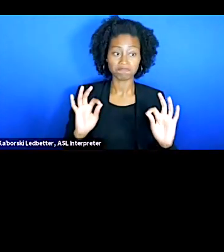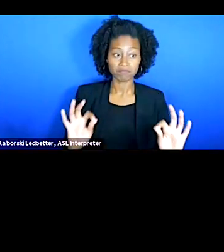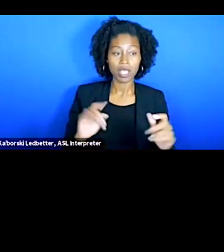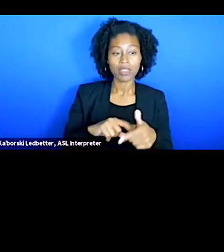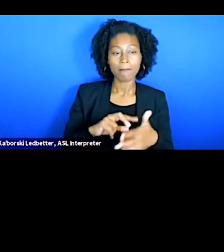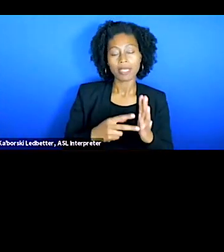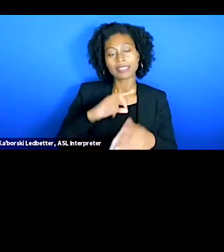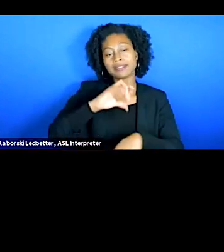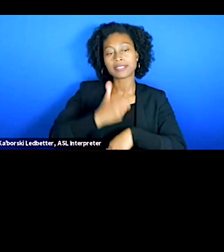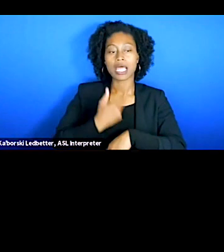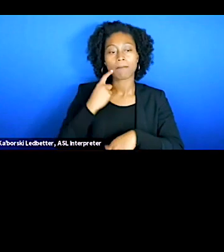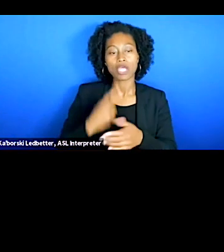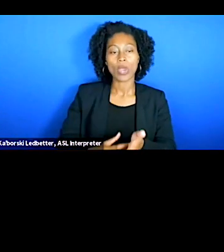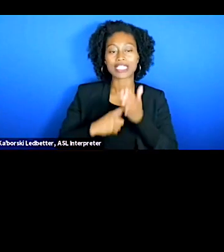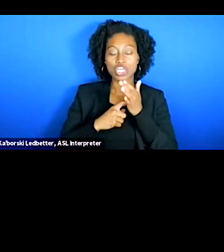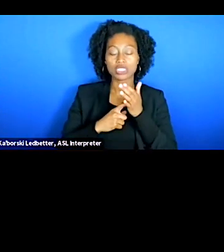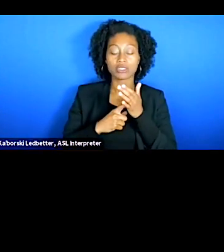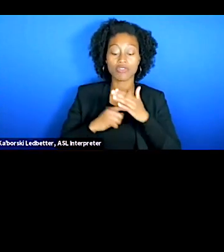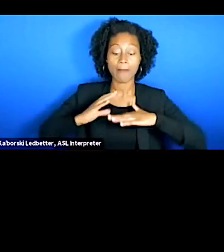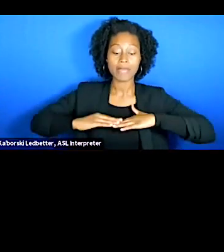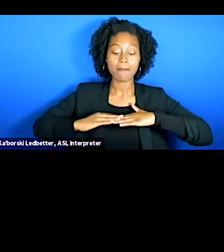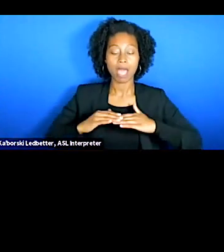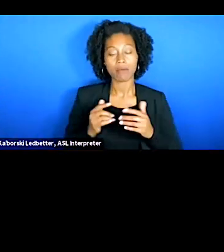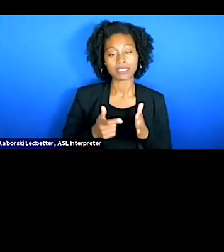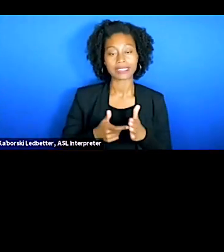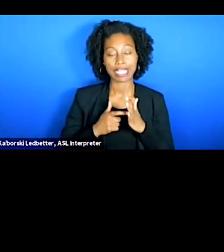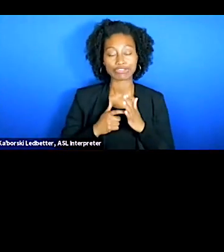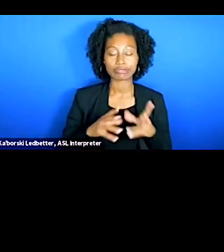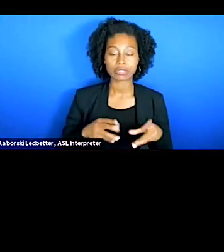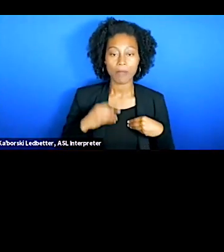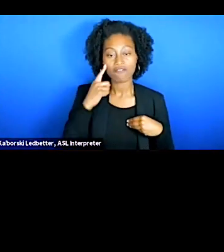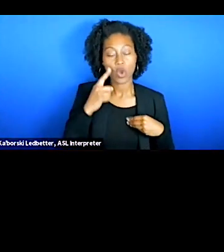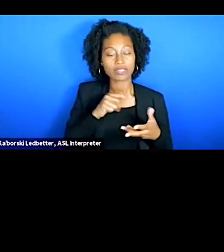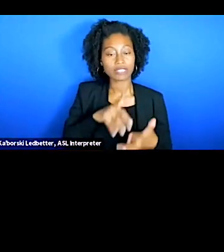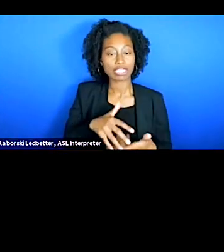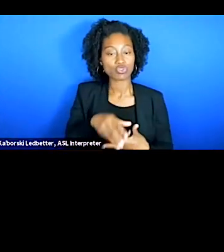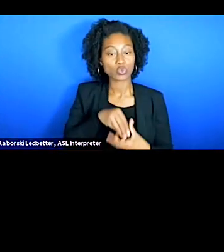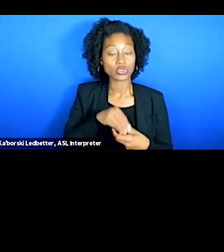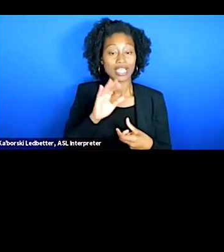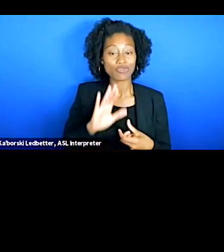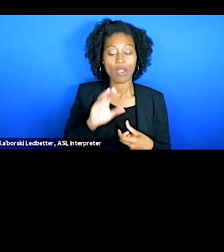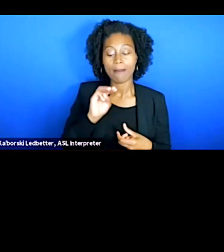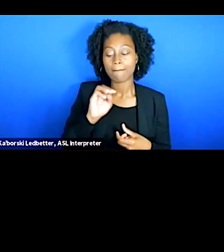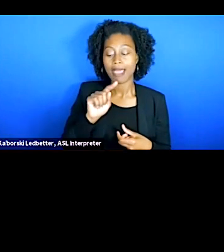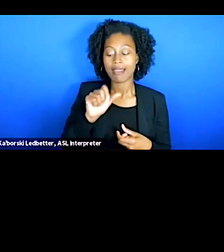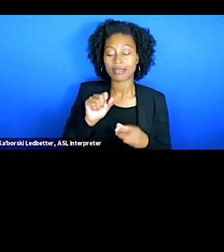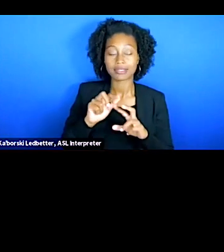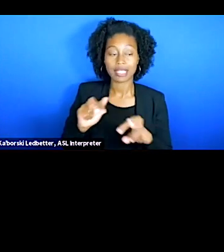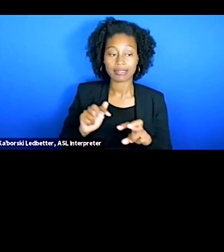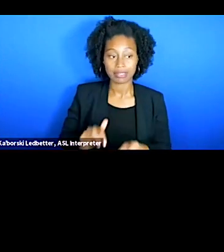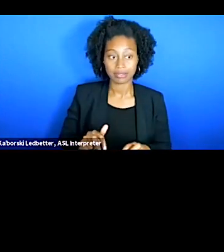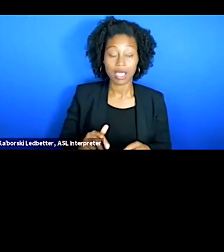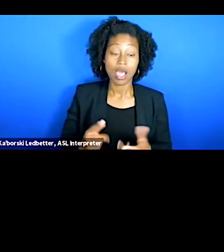the minimum standards acceptable for a study's inclusion in a metasynthesis. Like with